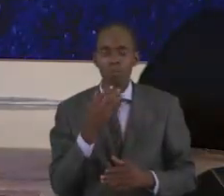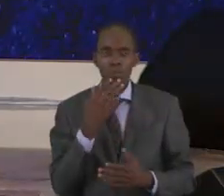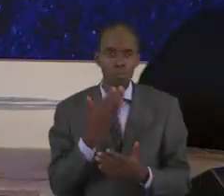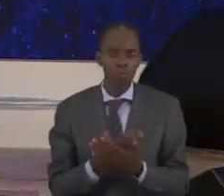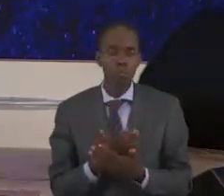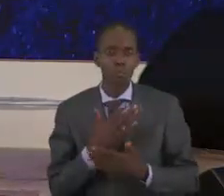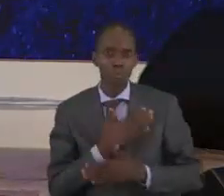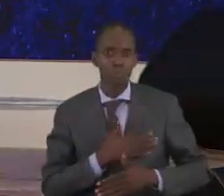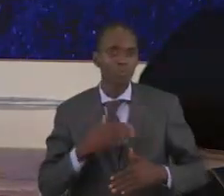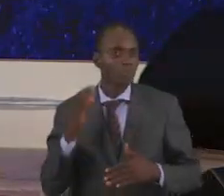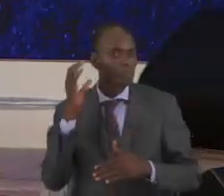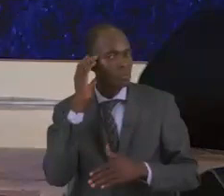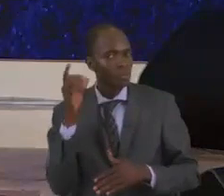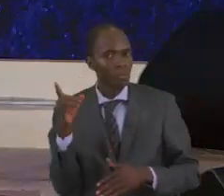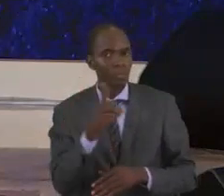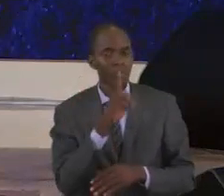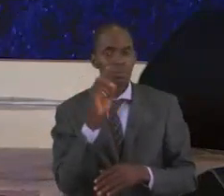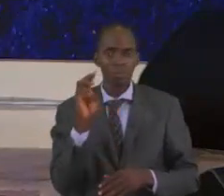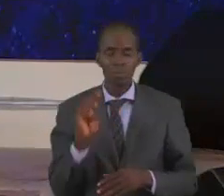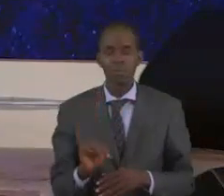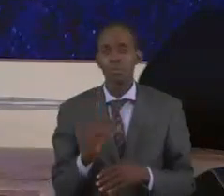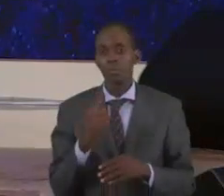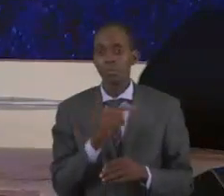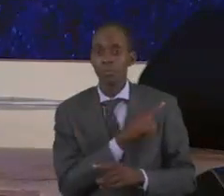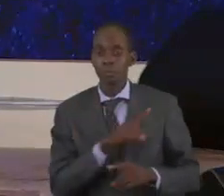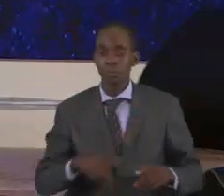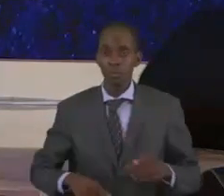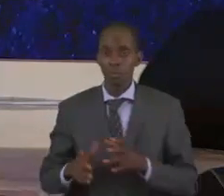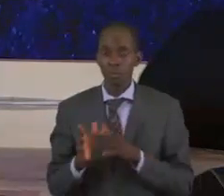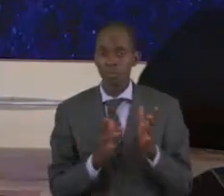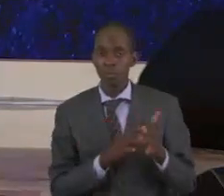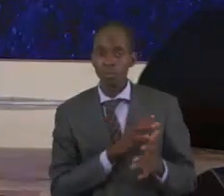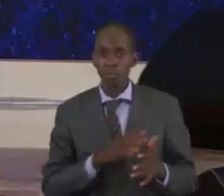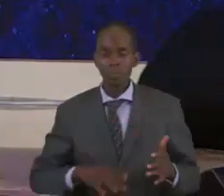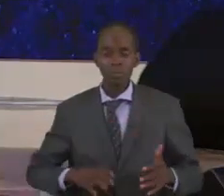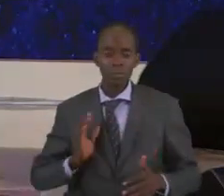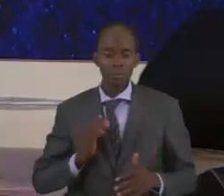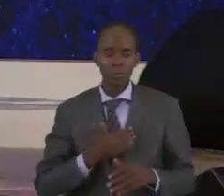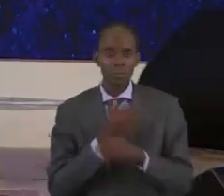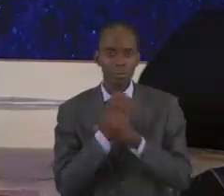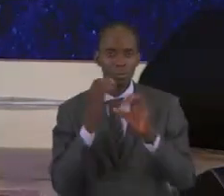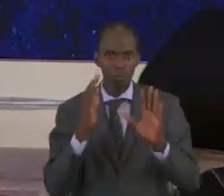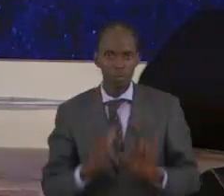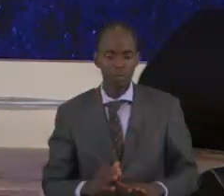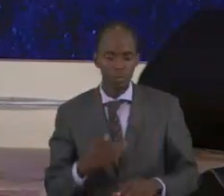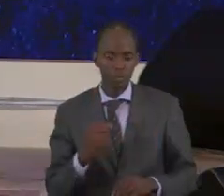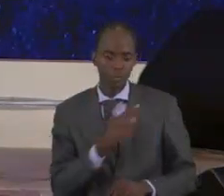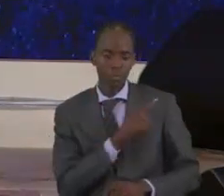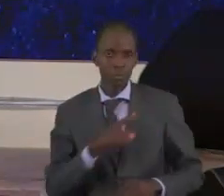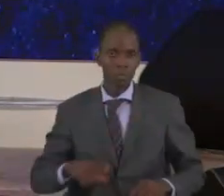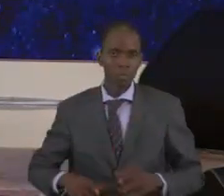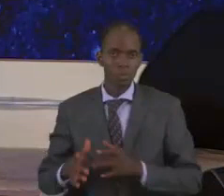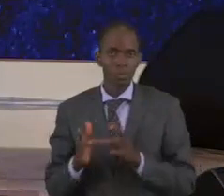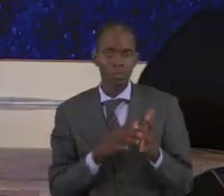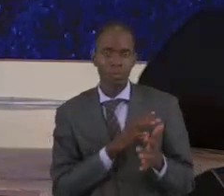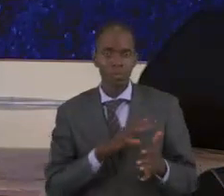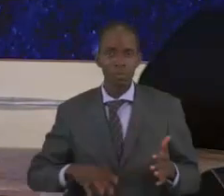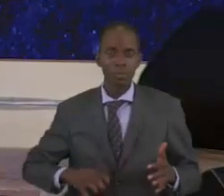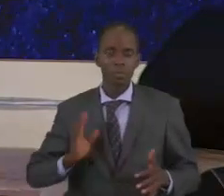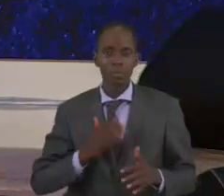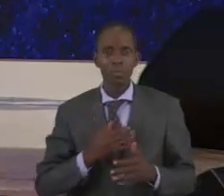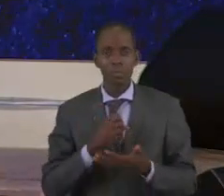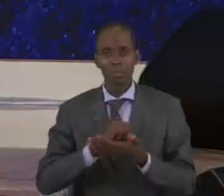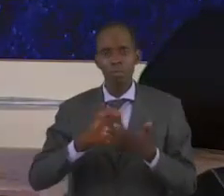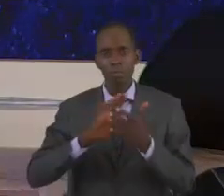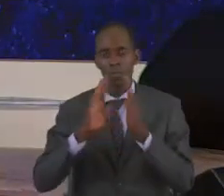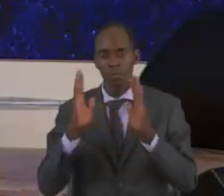Hear ye him. The Lord Jesus Christ, our Savior. The Lord Jesus Christ, our